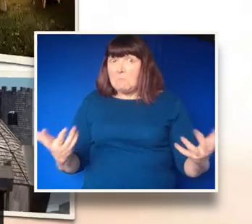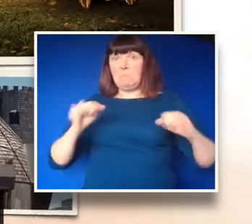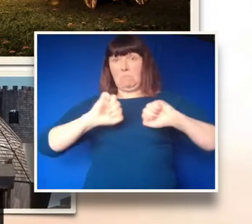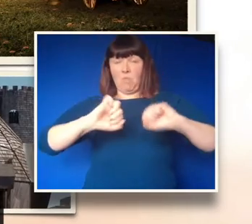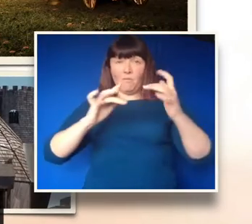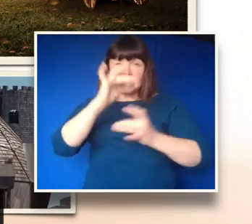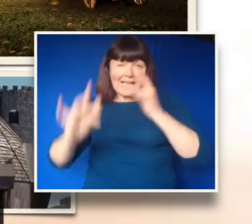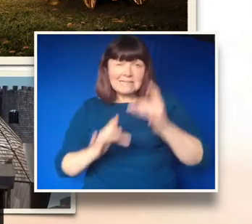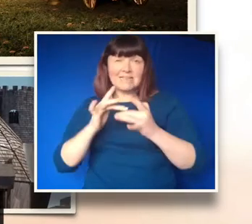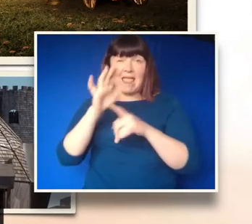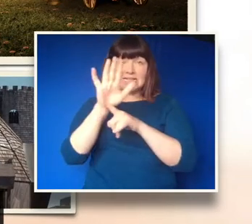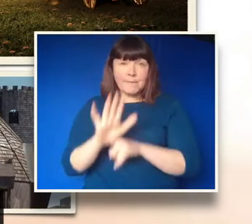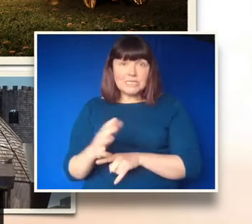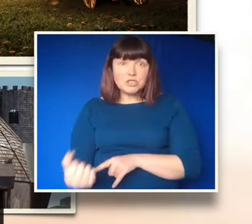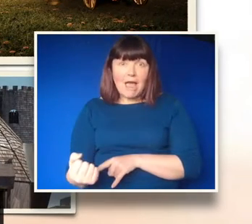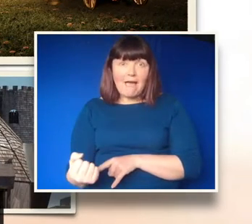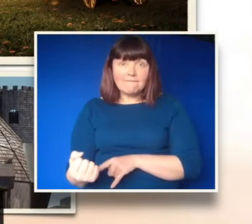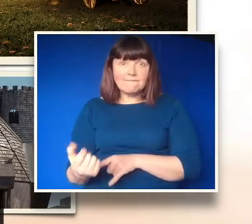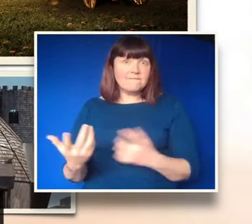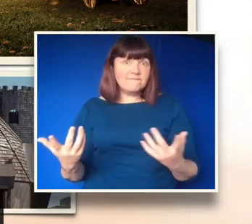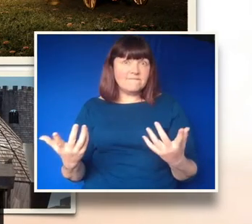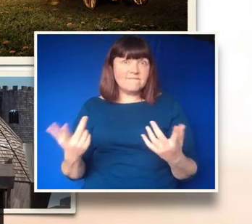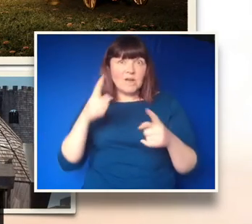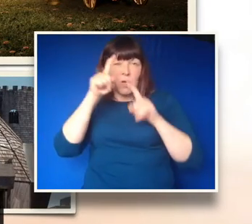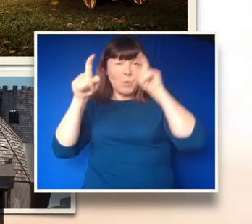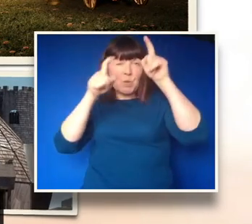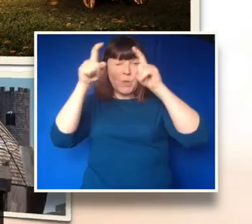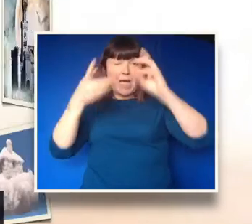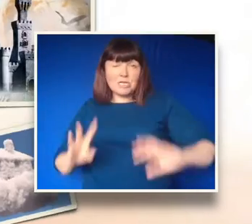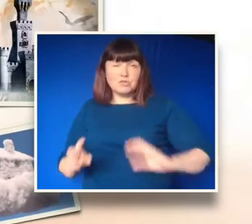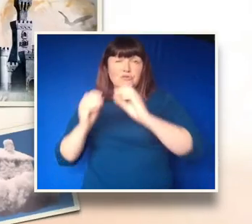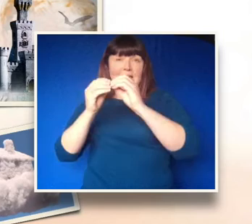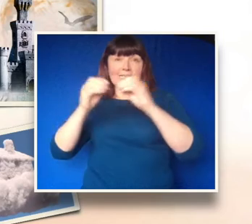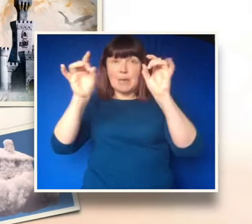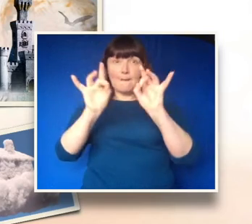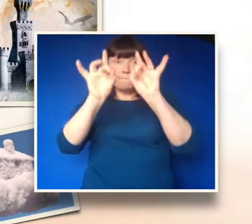Get researching, get dreaming, and create something magical.